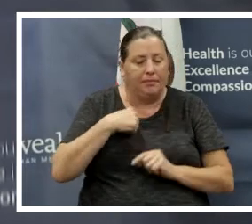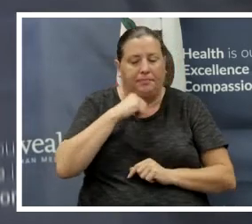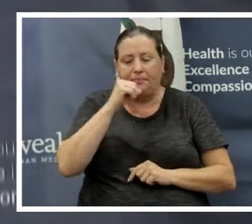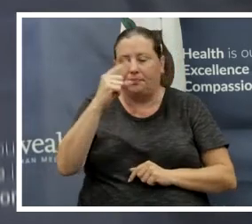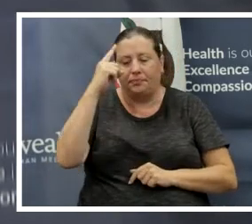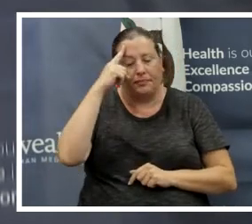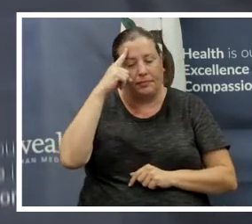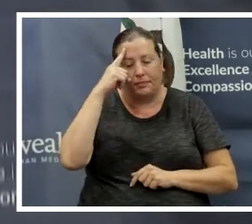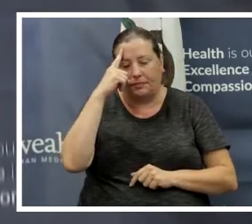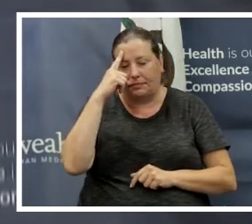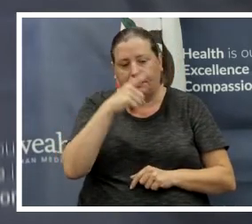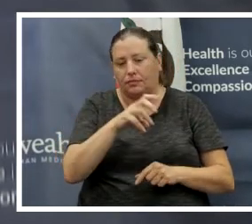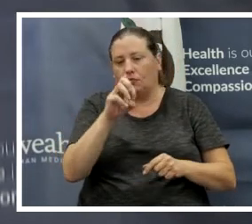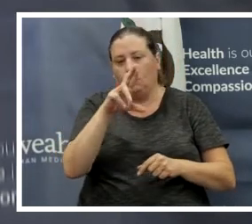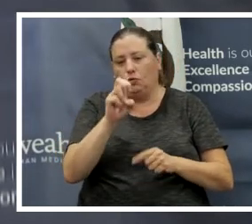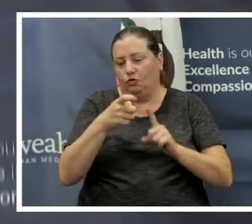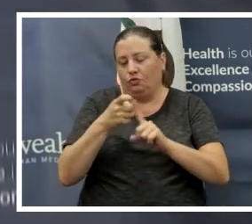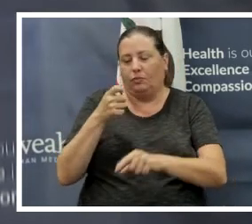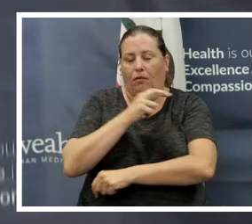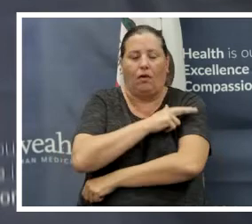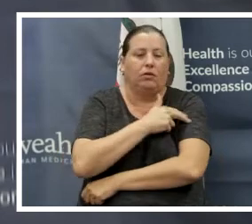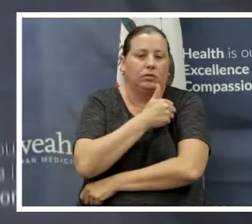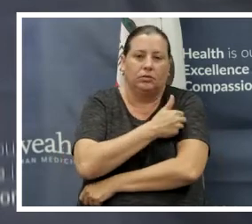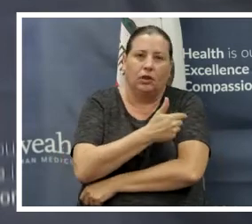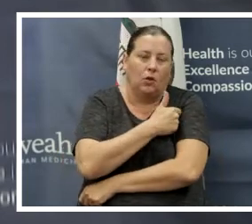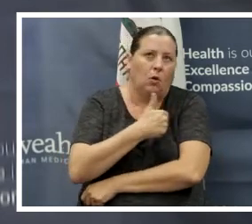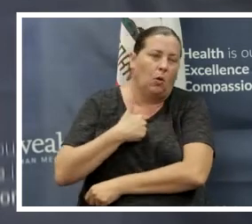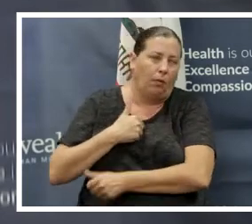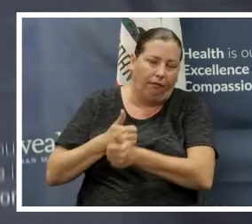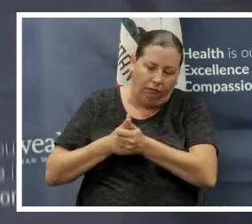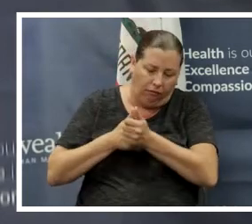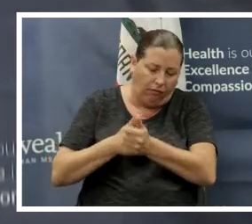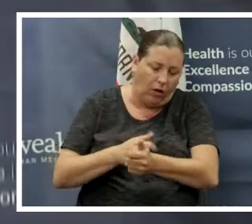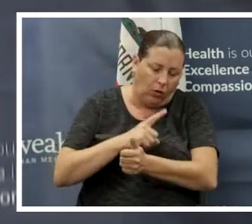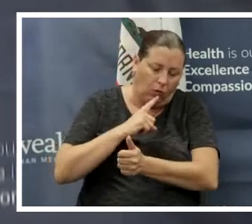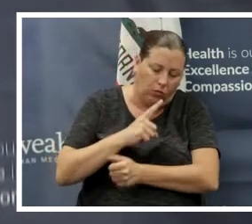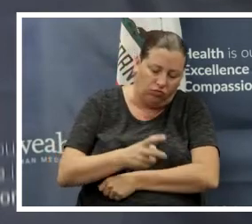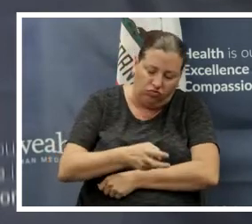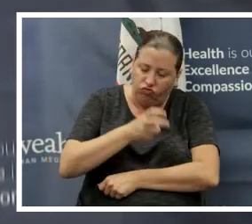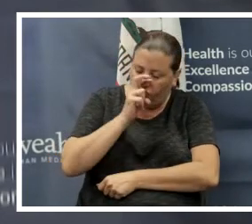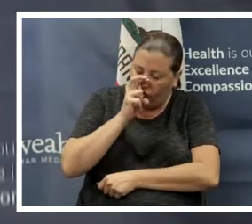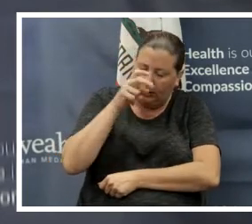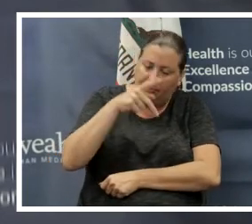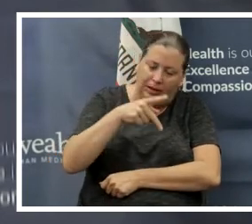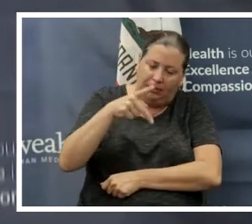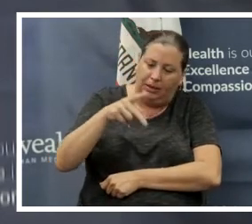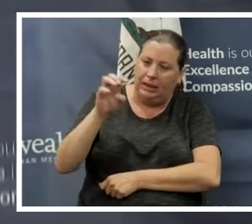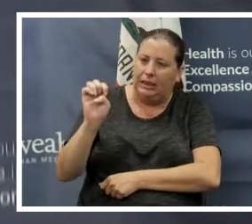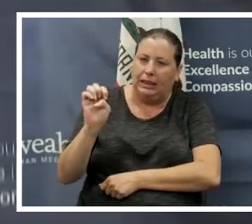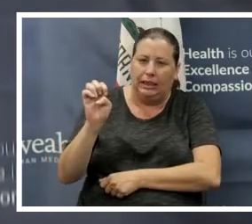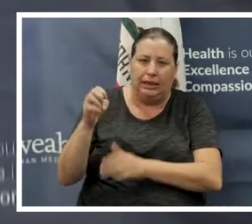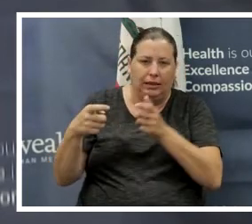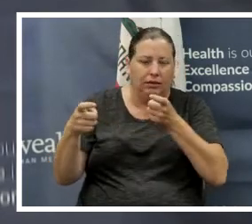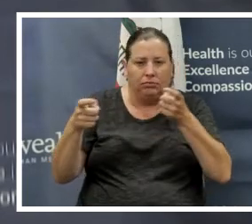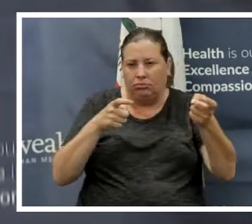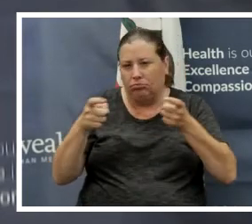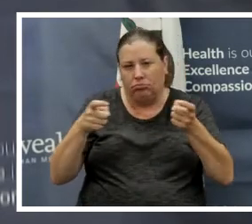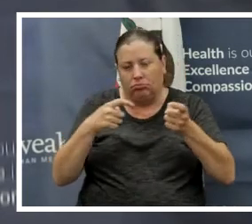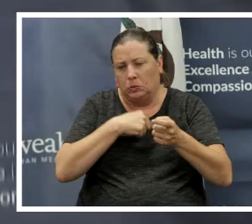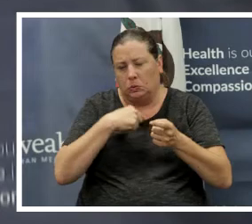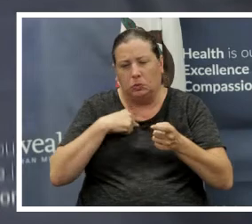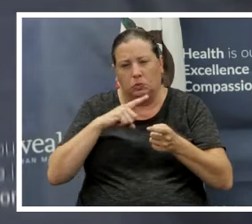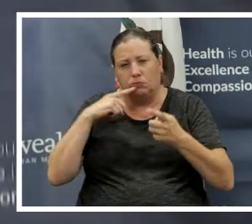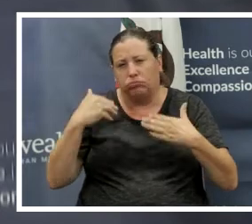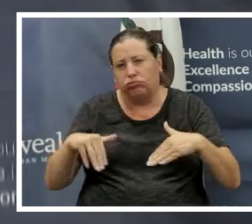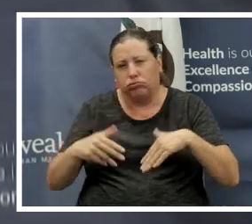were contracted in the hospital. We follow such strict PPE regimens now. We're so highly